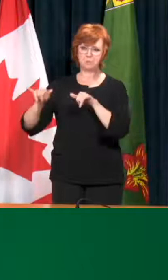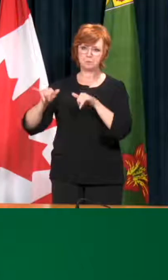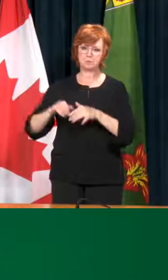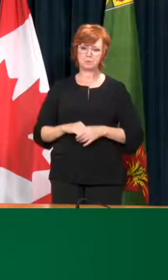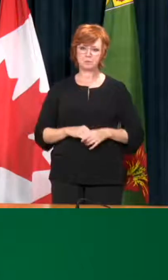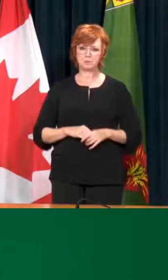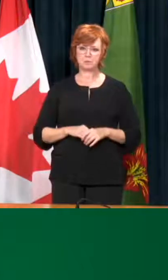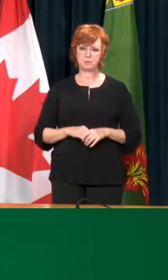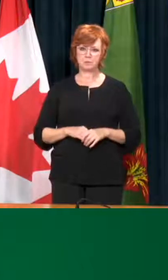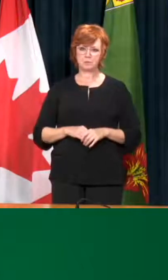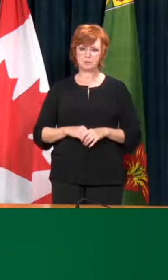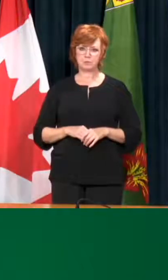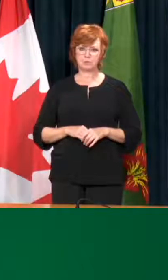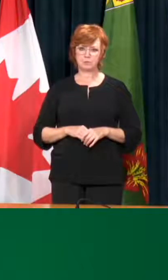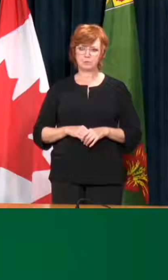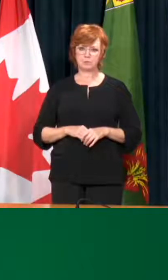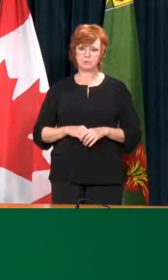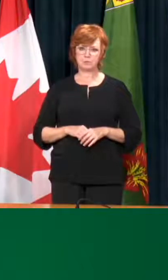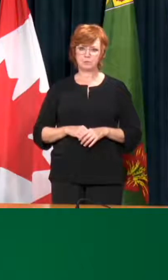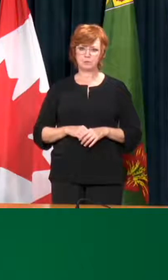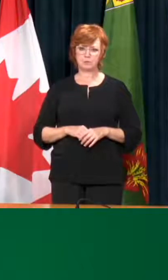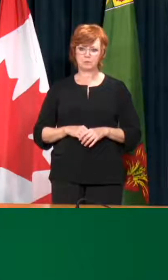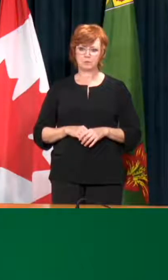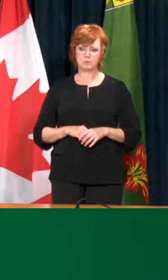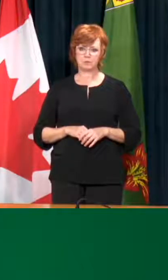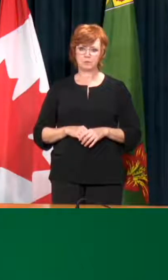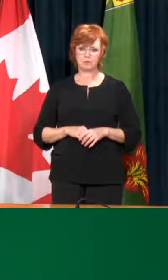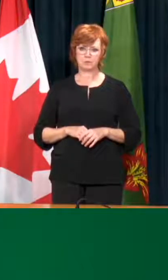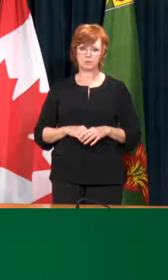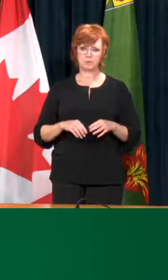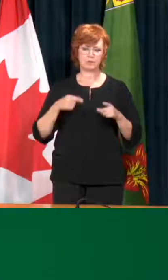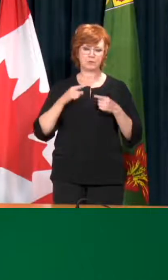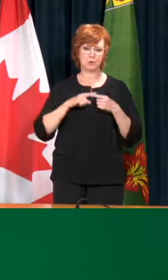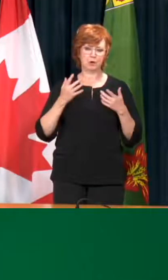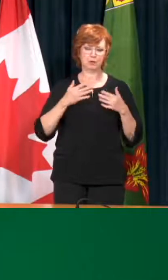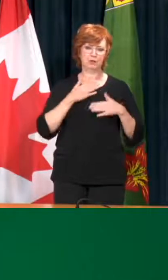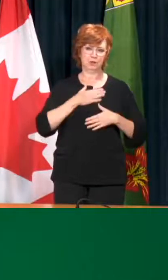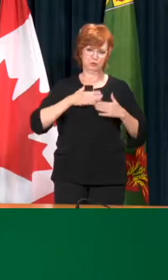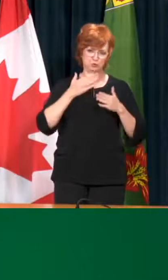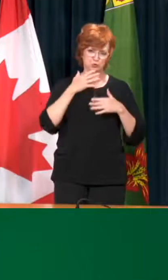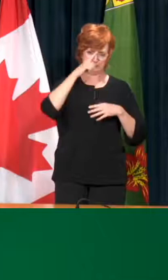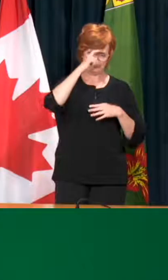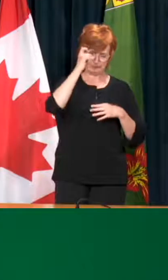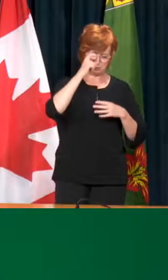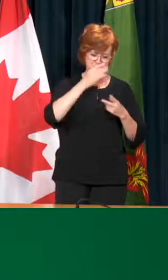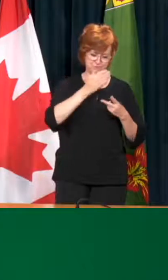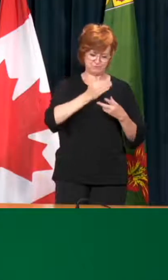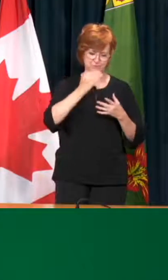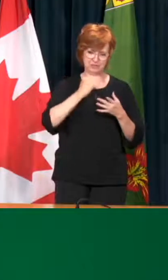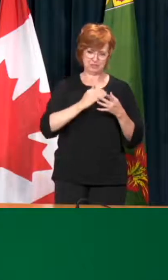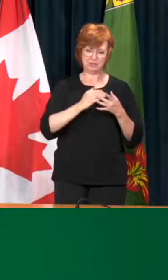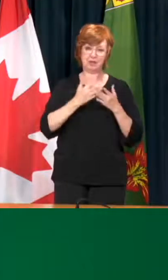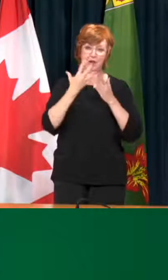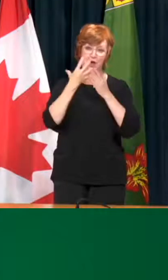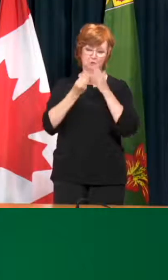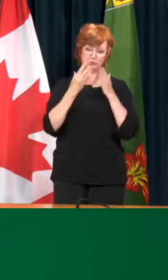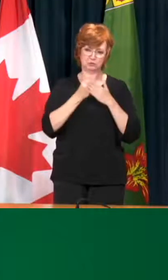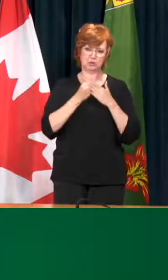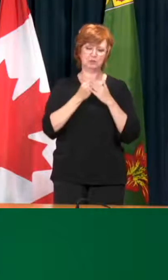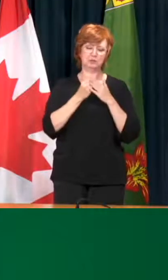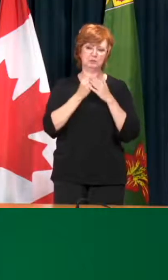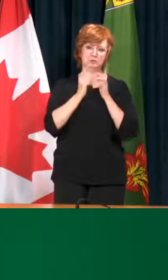people in the PA area as it is for everyone. Enjoy the summer, but while you're out and about, practice physical